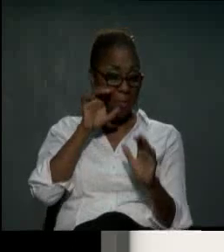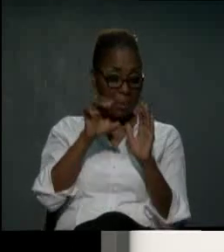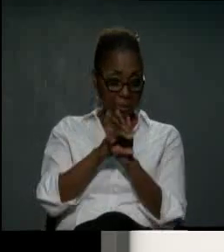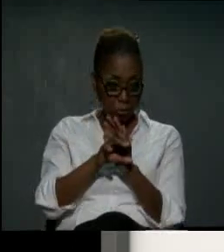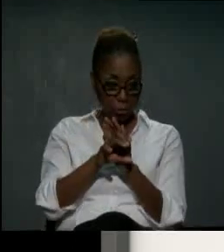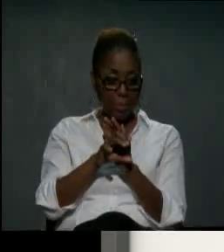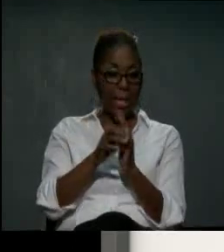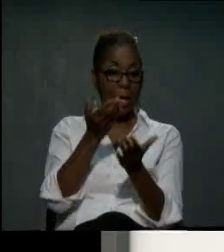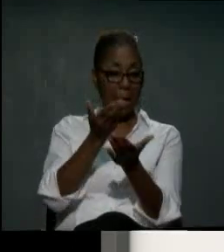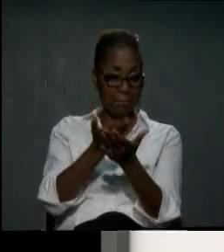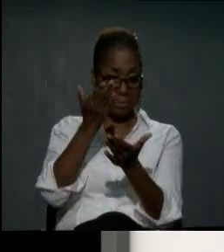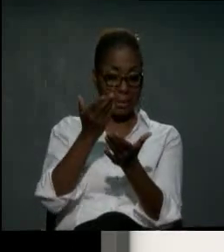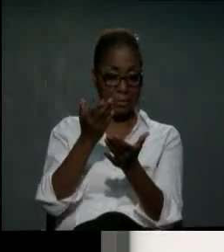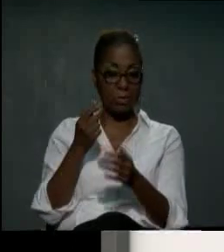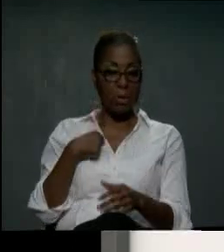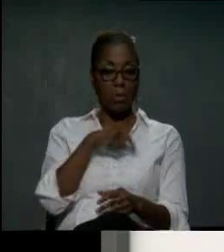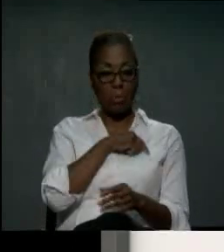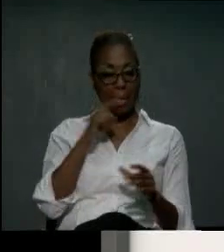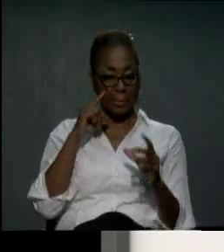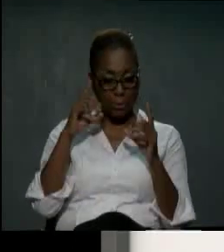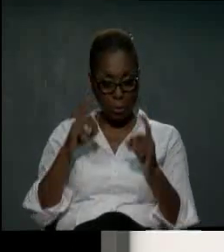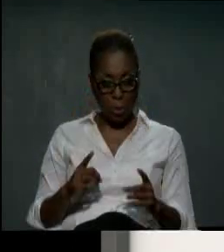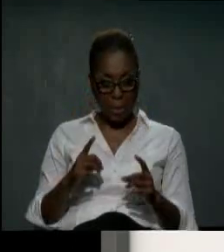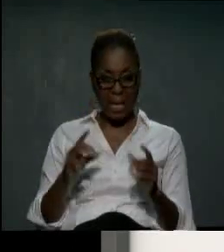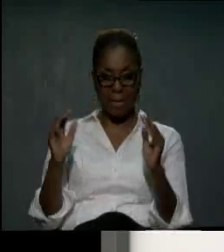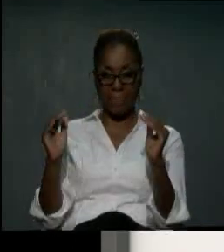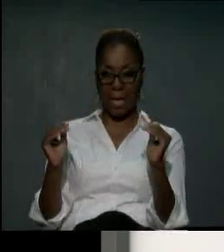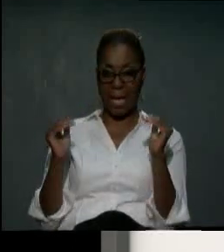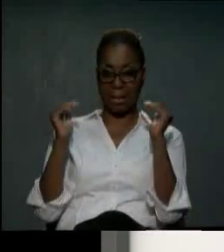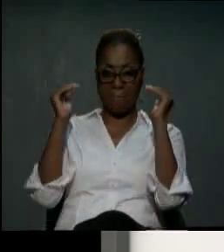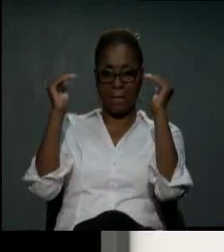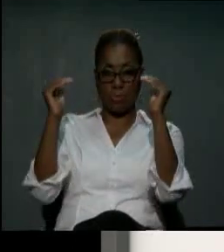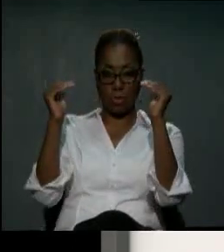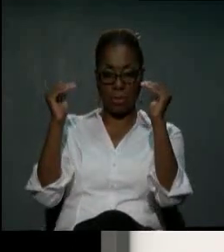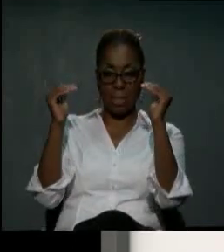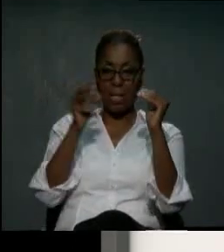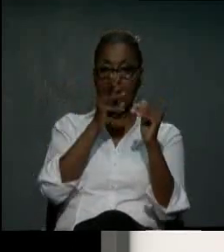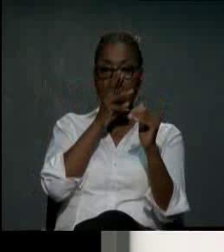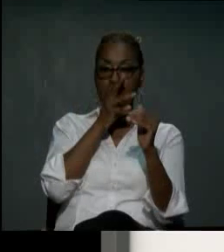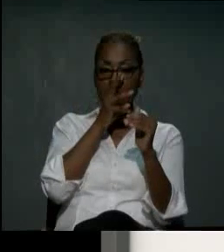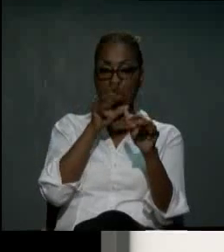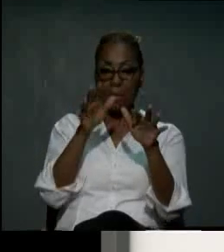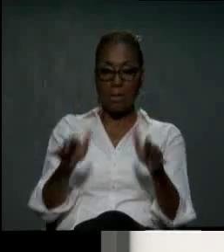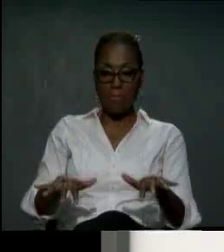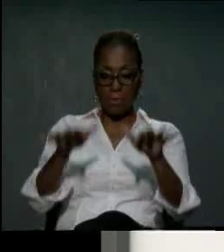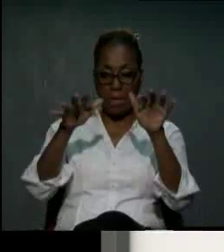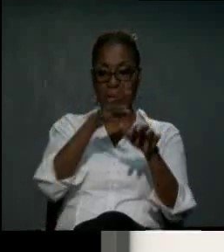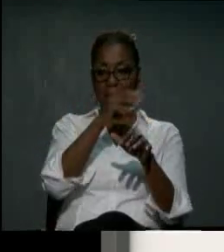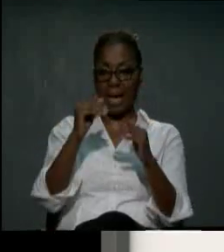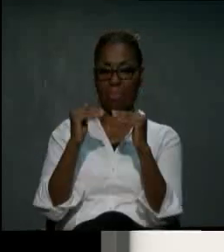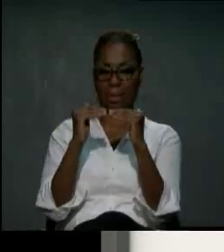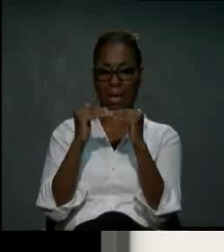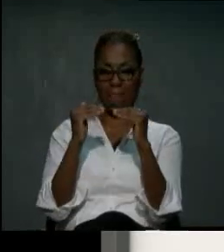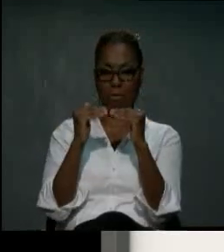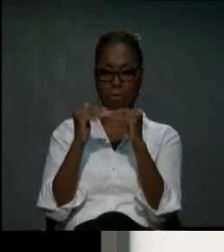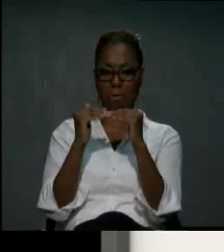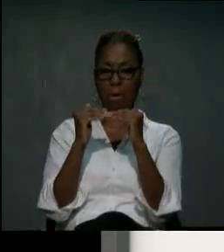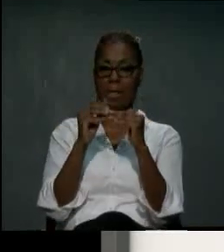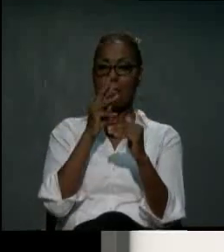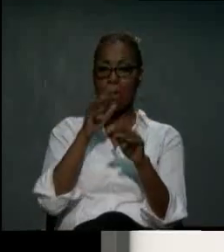historical evidence, we determined the elevation of what that flood was and the level that the flood got